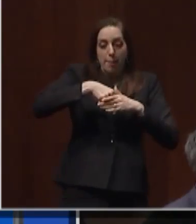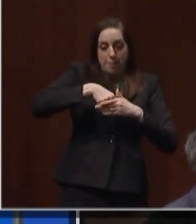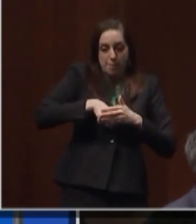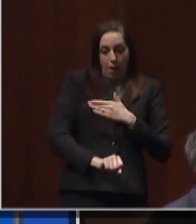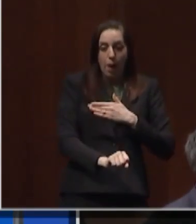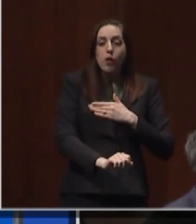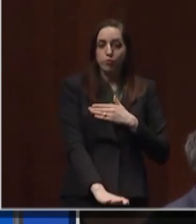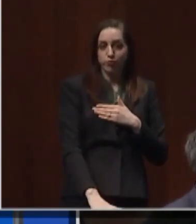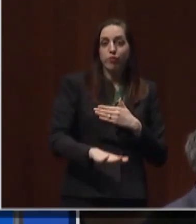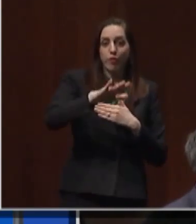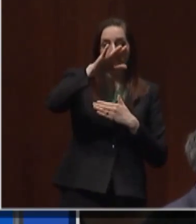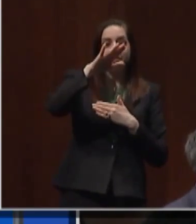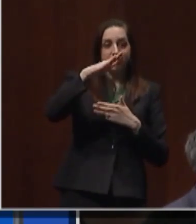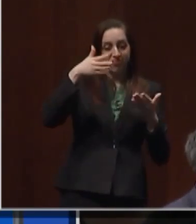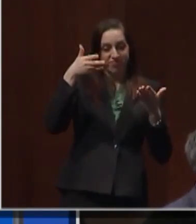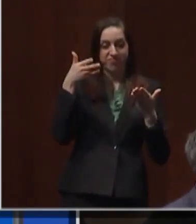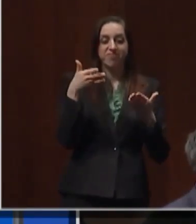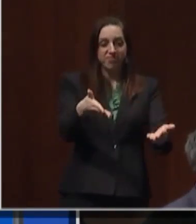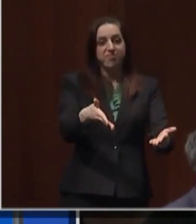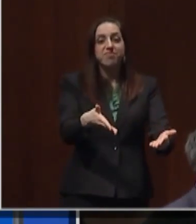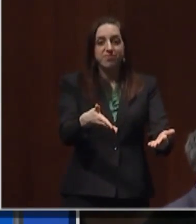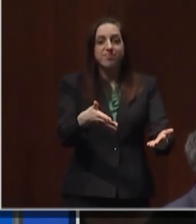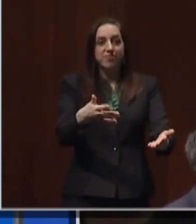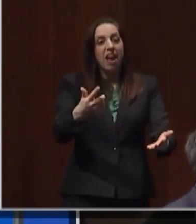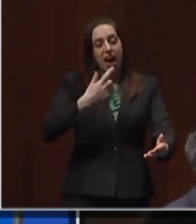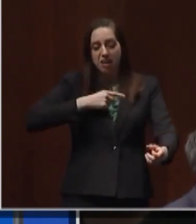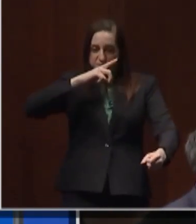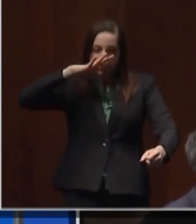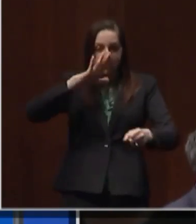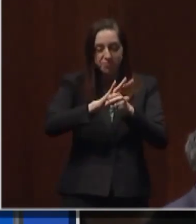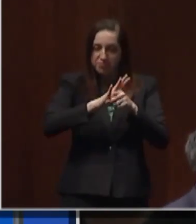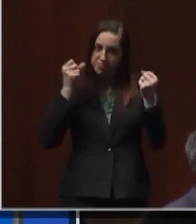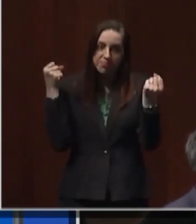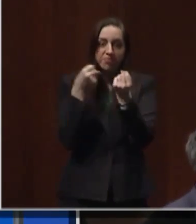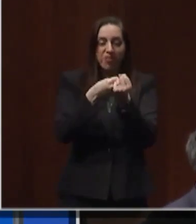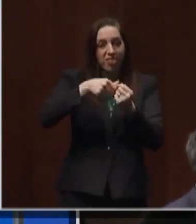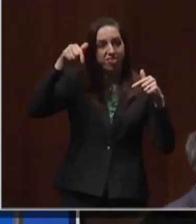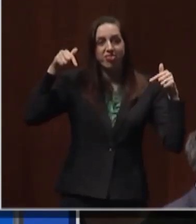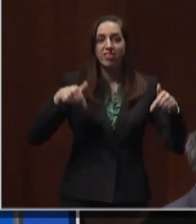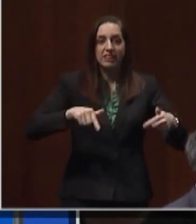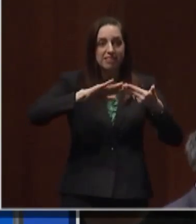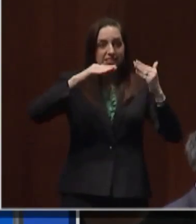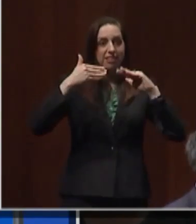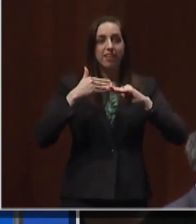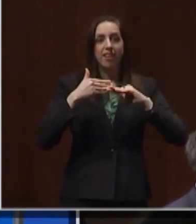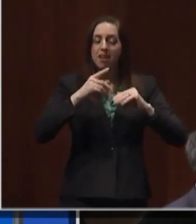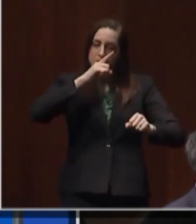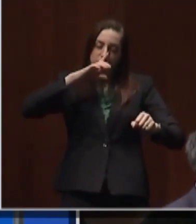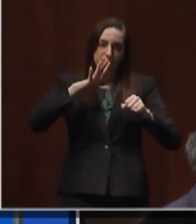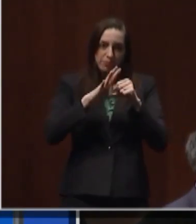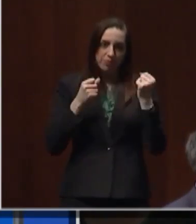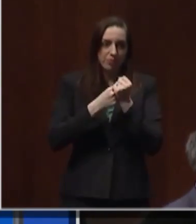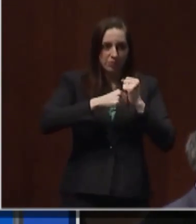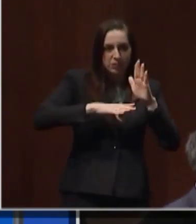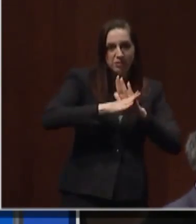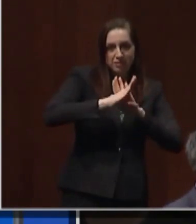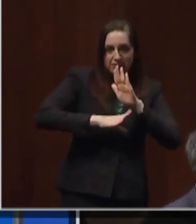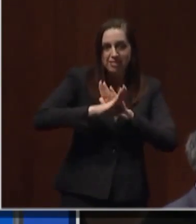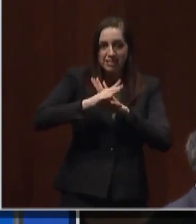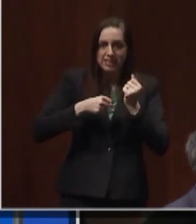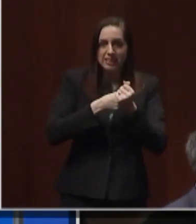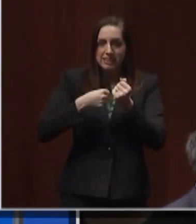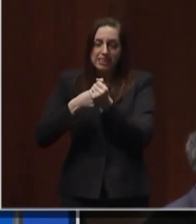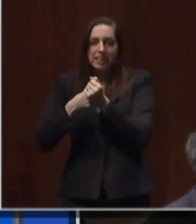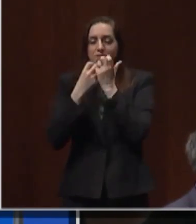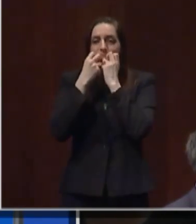born and reared. I am committed to this city. I am committed to rebuilding neighborhoods that have been overlooked for